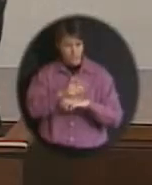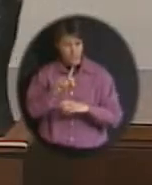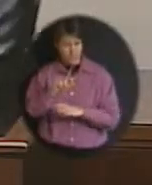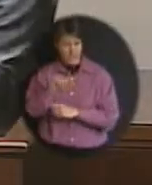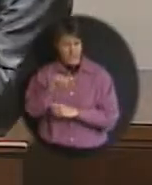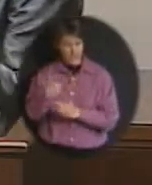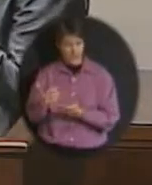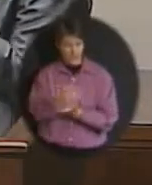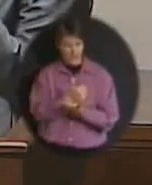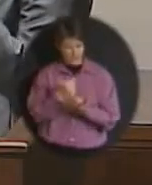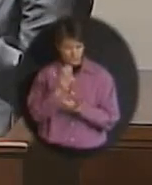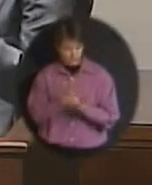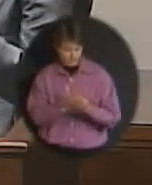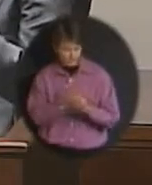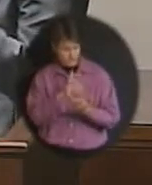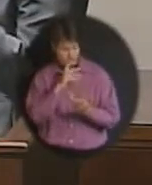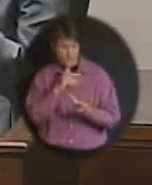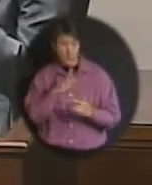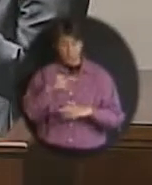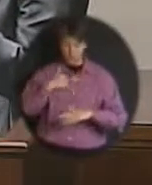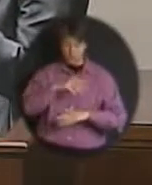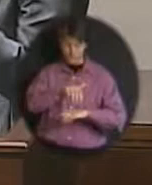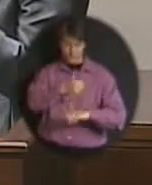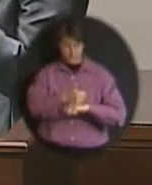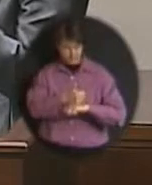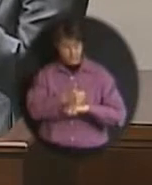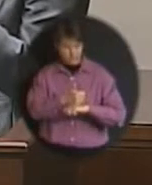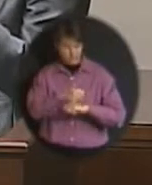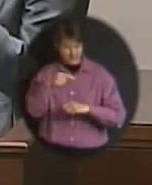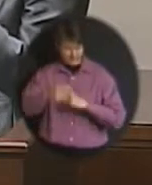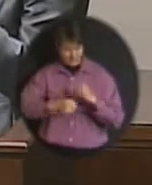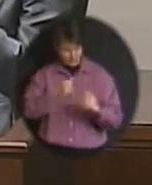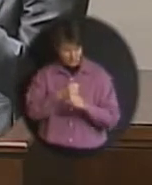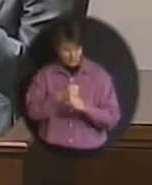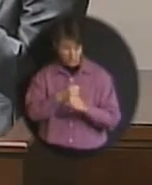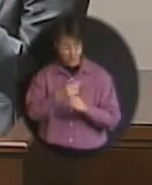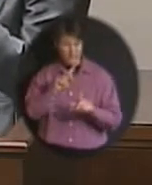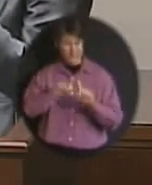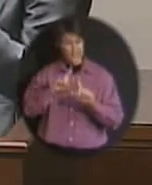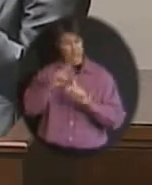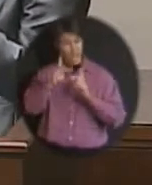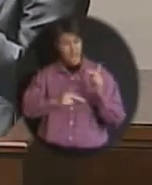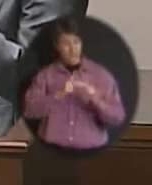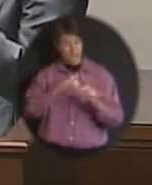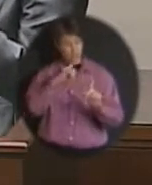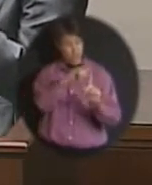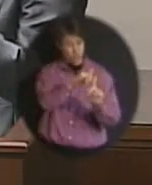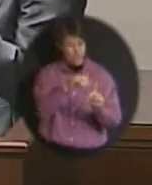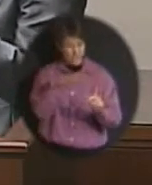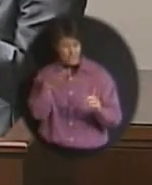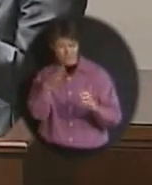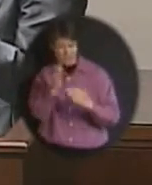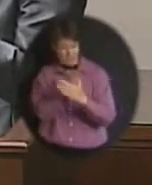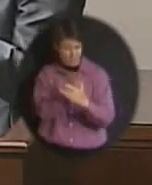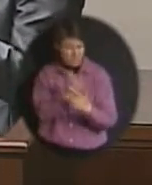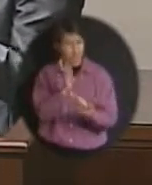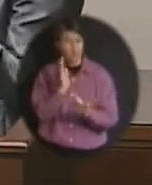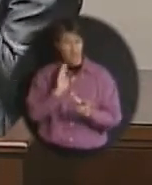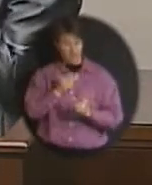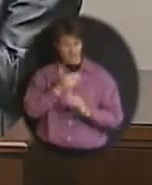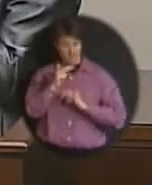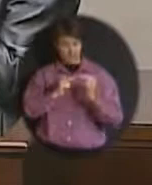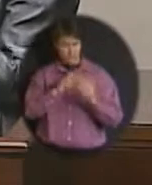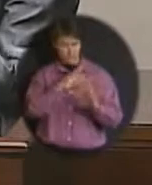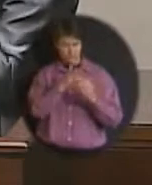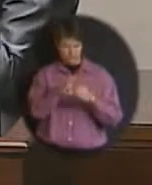really have some neat opportunity. We put in place this year, broke down the different types of bullying and harassment in our buildings,